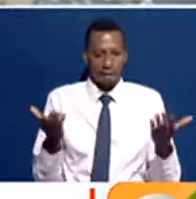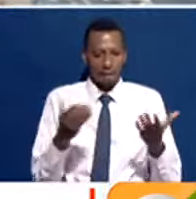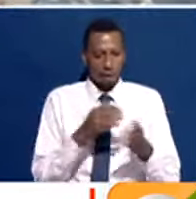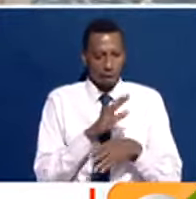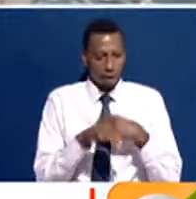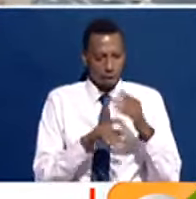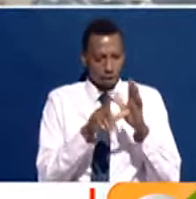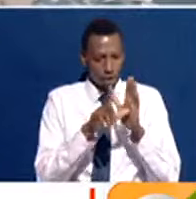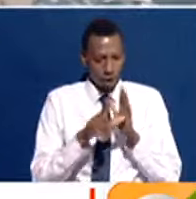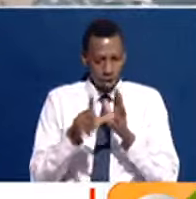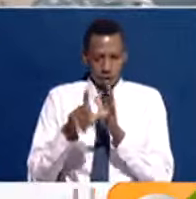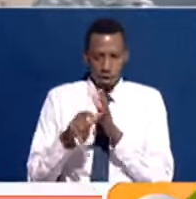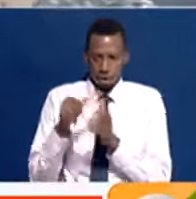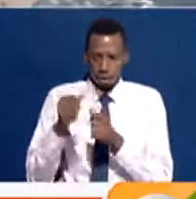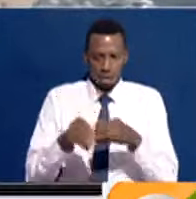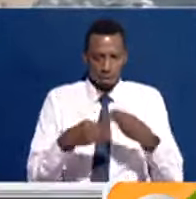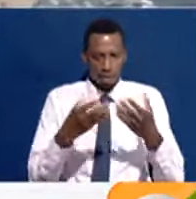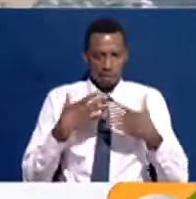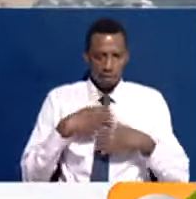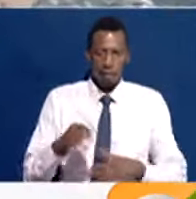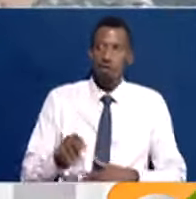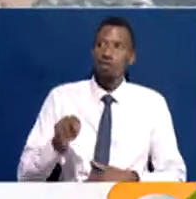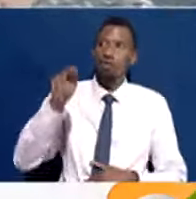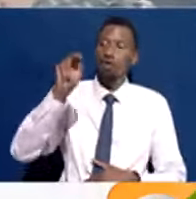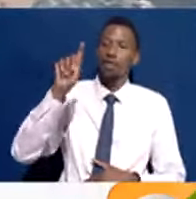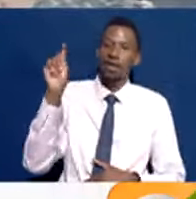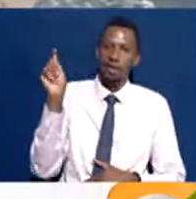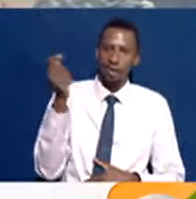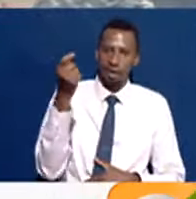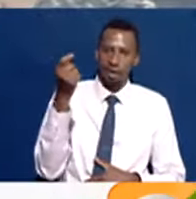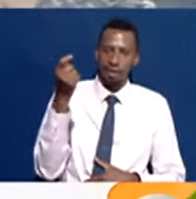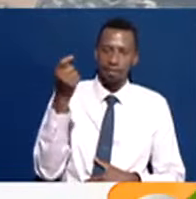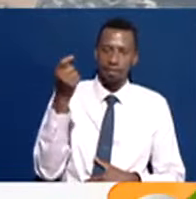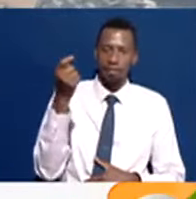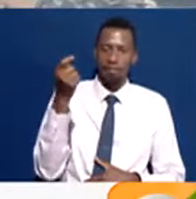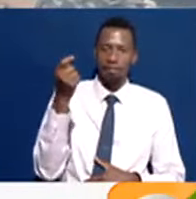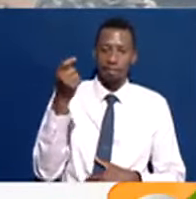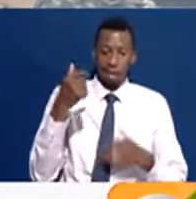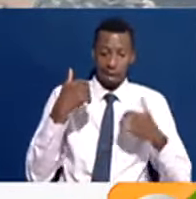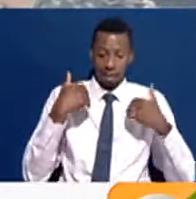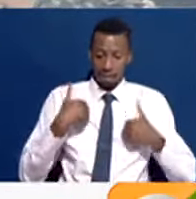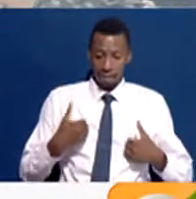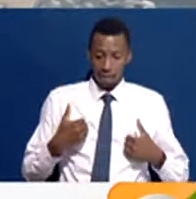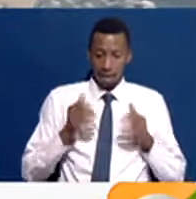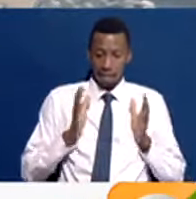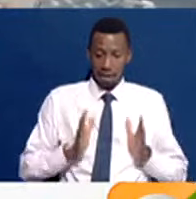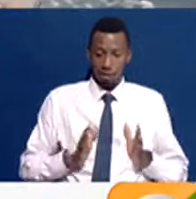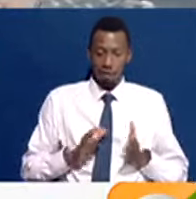that are reaching the people of Northern Kenya. But I am personally